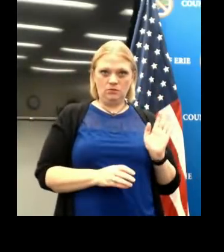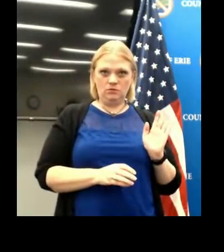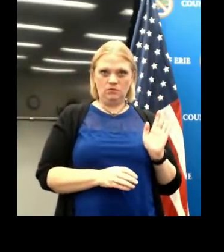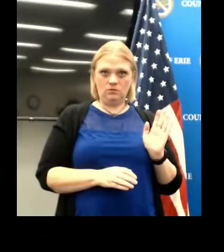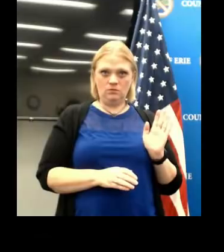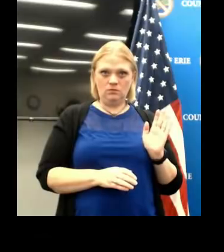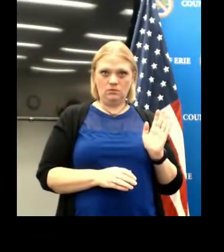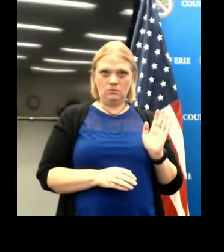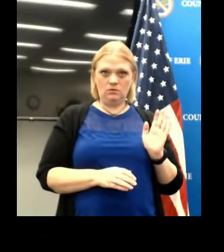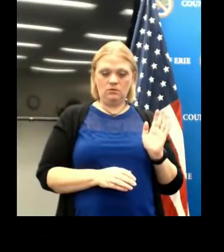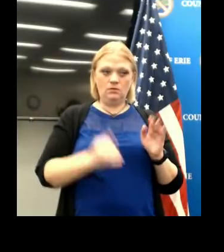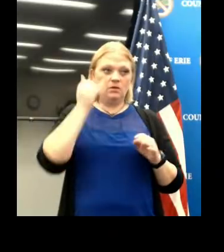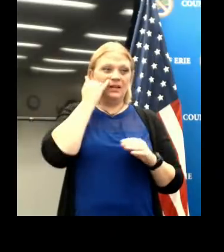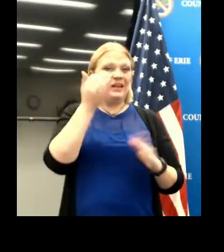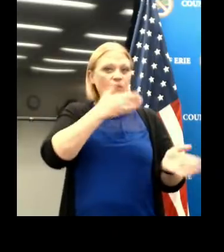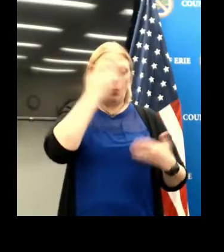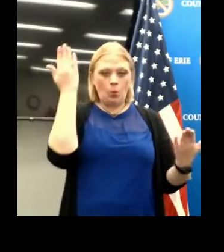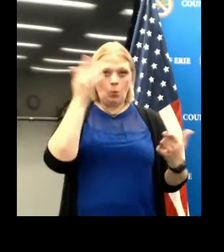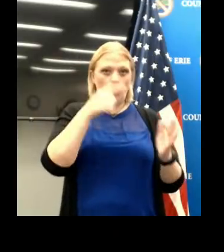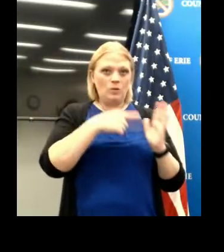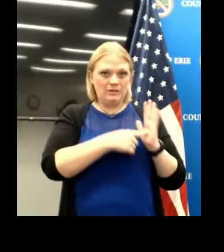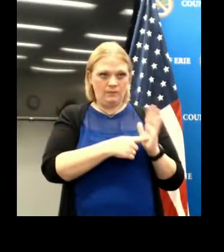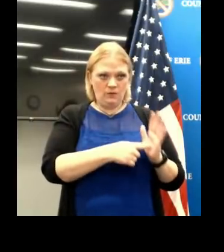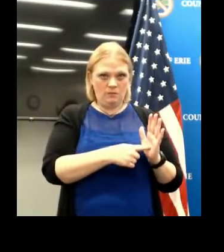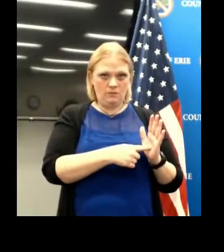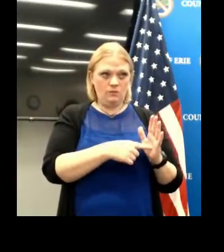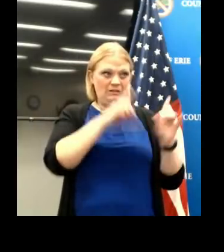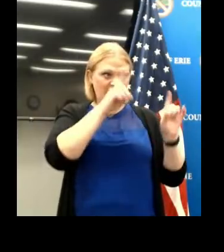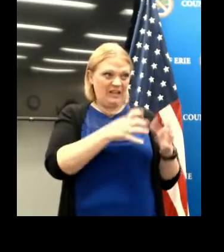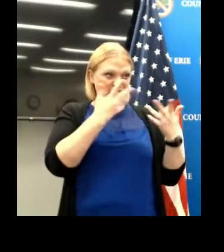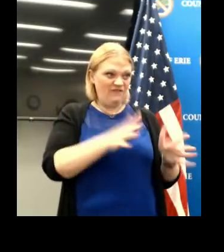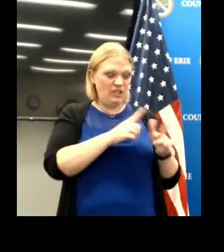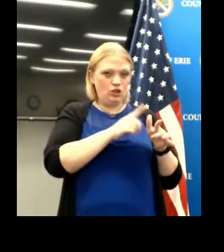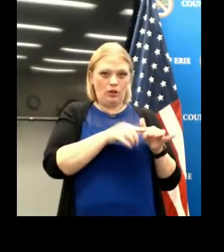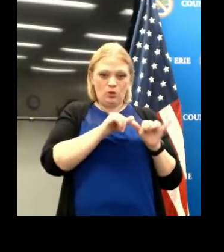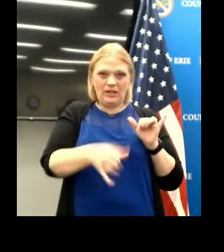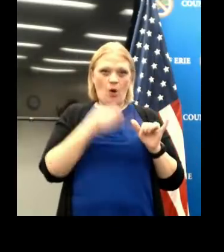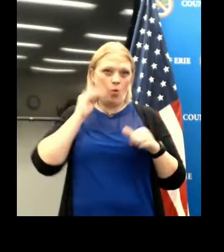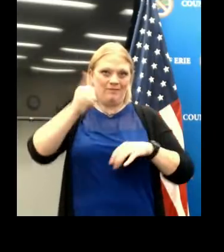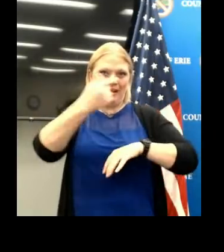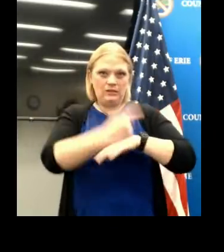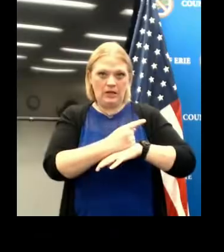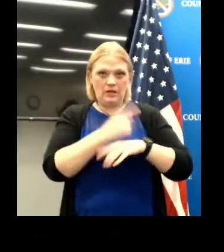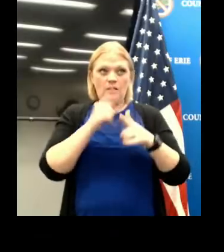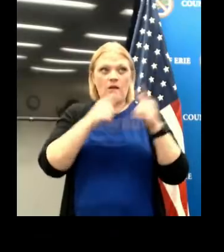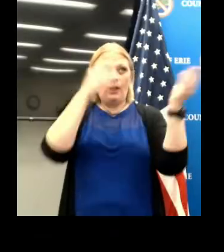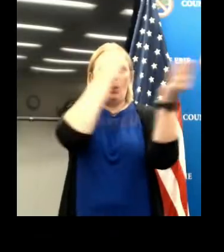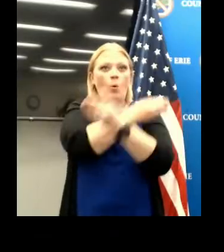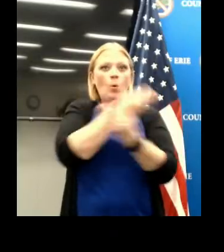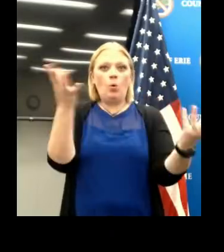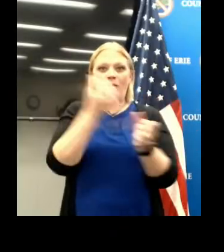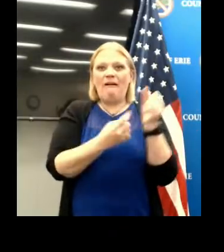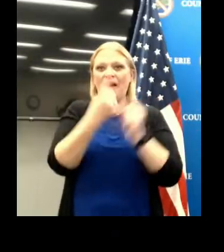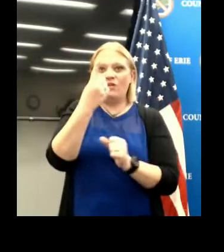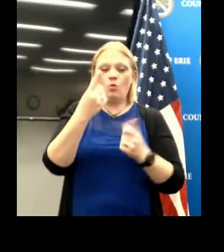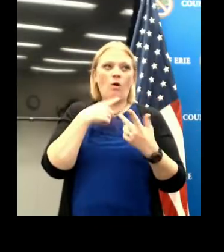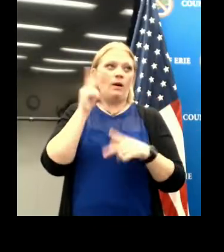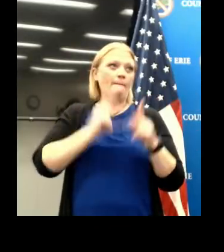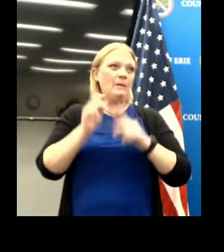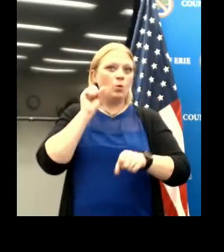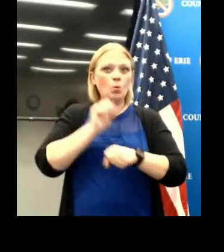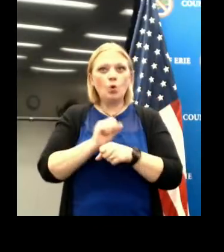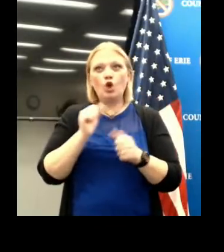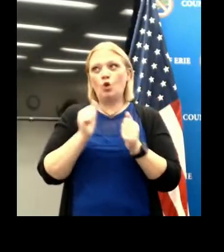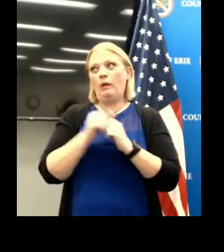if you don't have any symptoms. And then let all your close contacts know, everybody in your house, people that you work